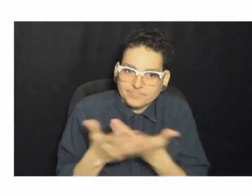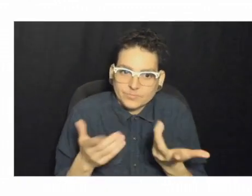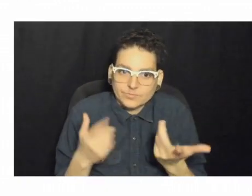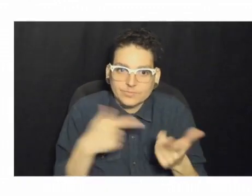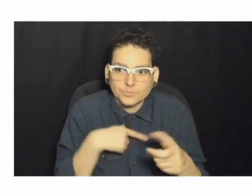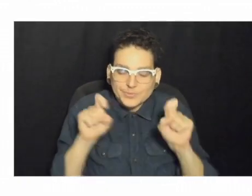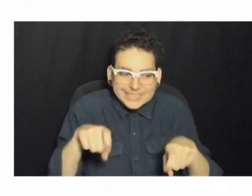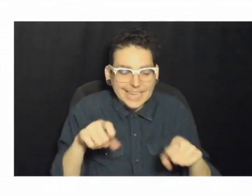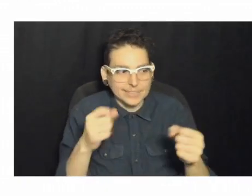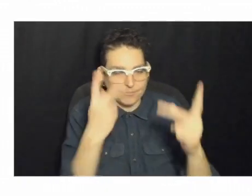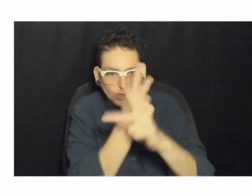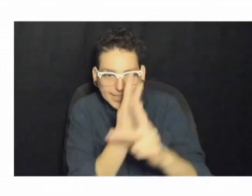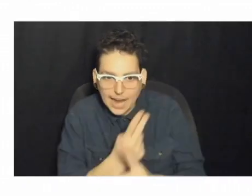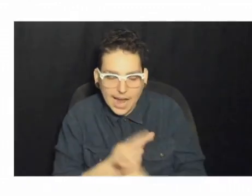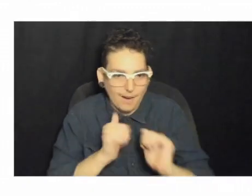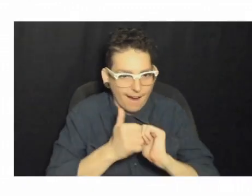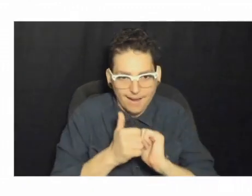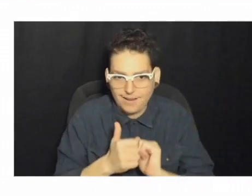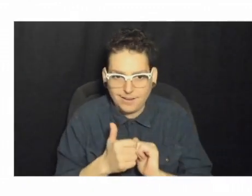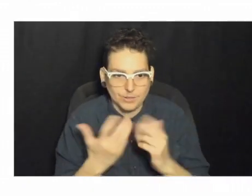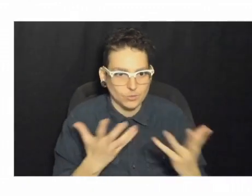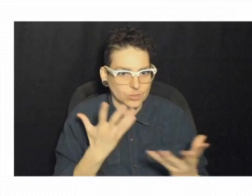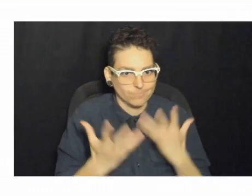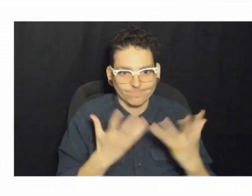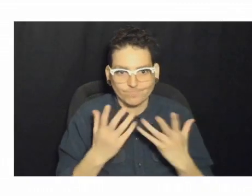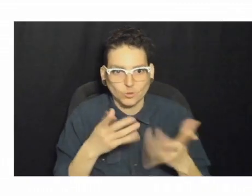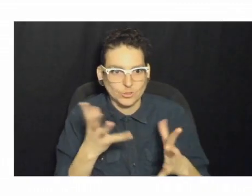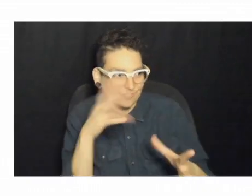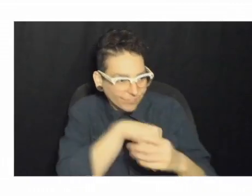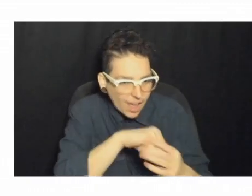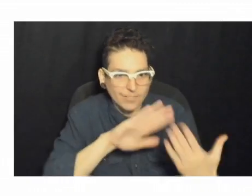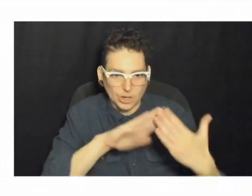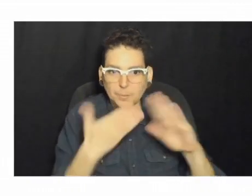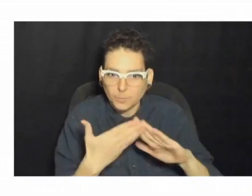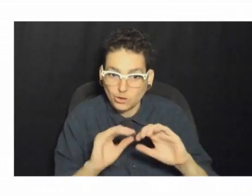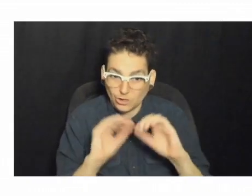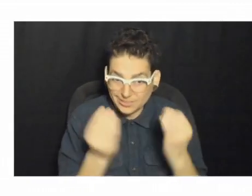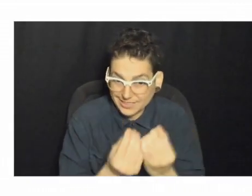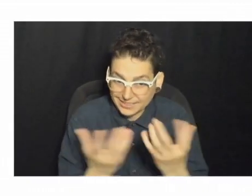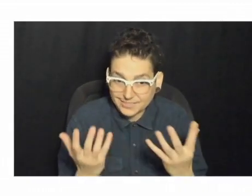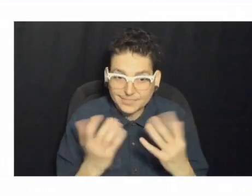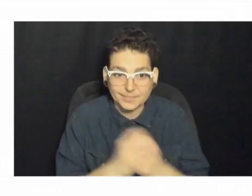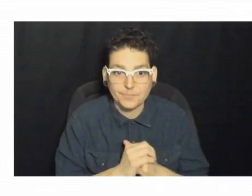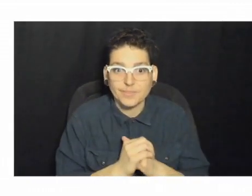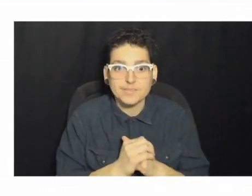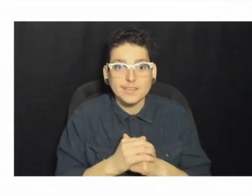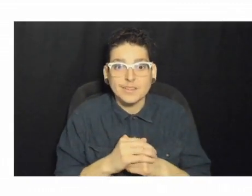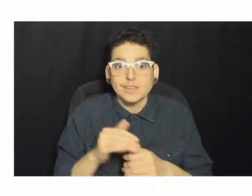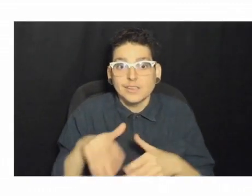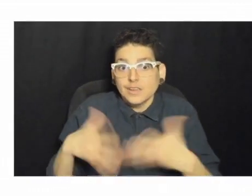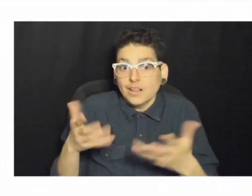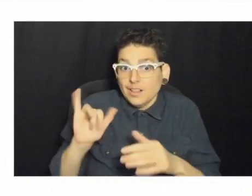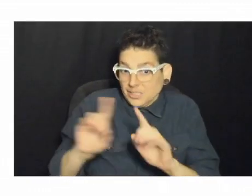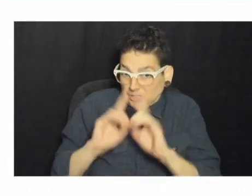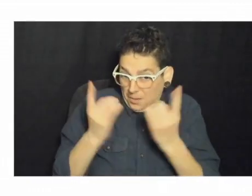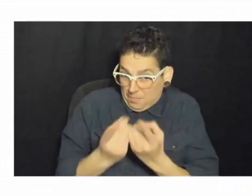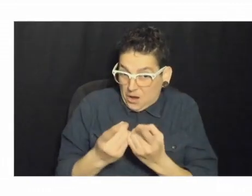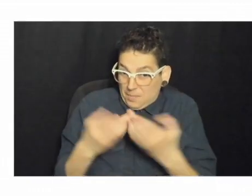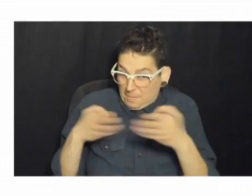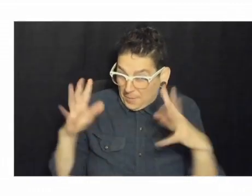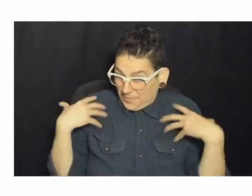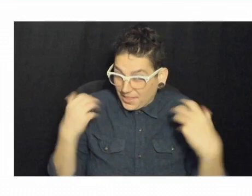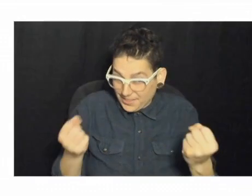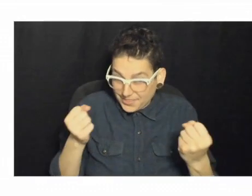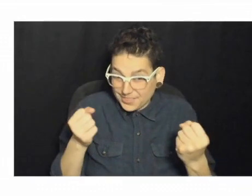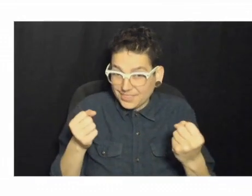that even with less resources, the public health department is more responsive to the needs of communities and you maintain those relationships. I think that's